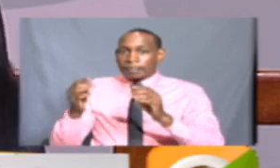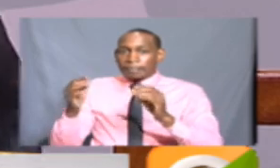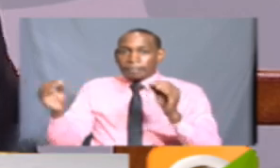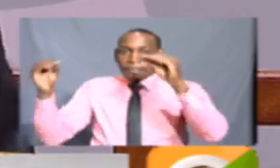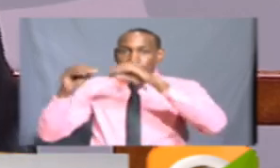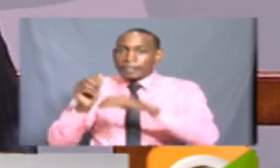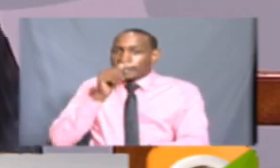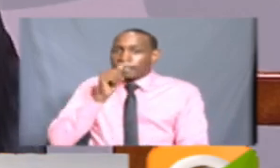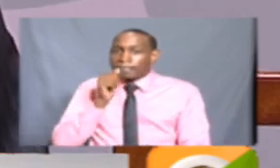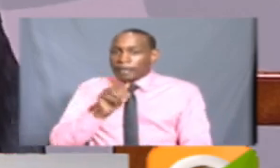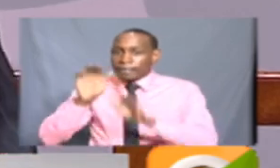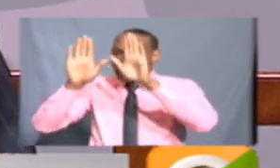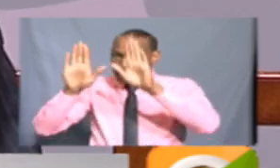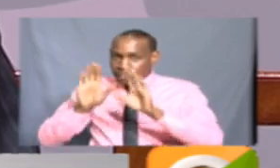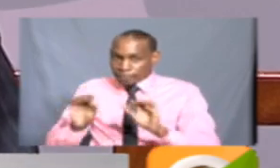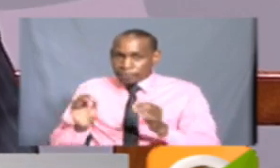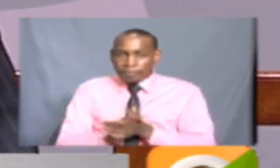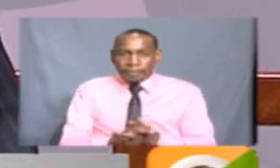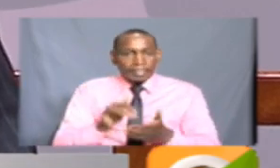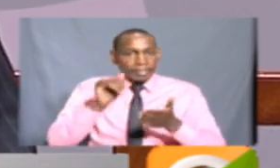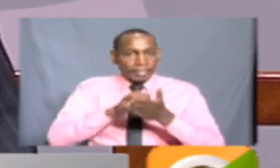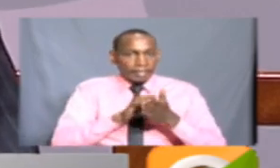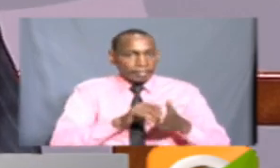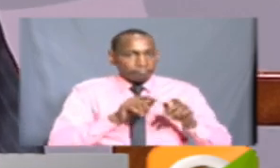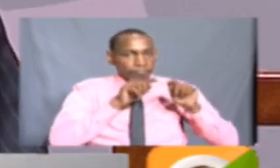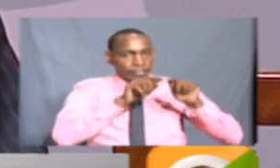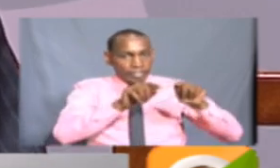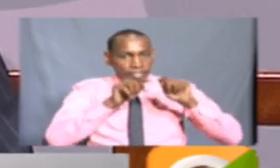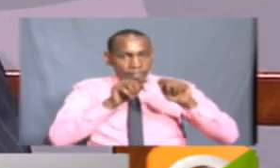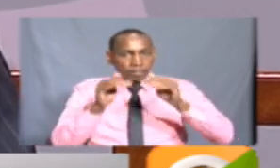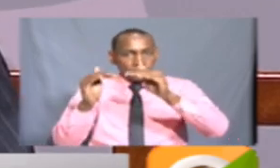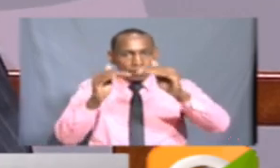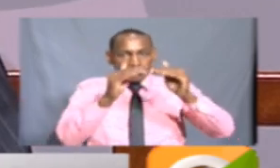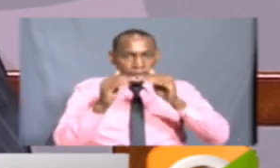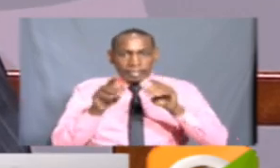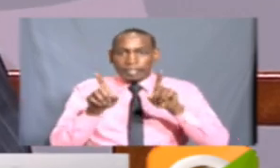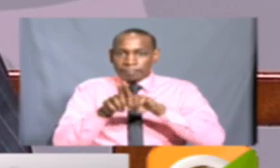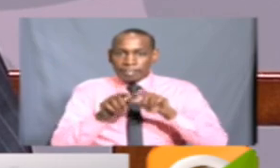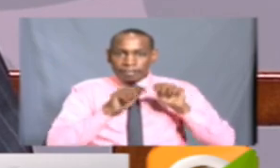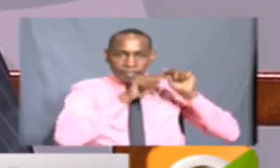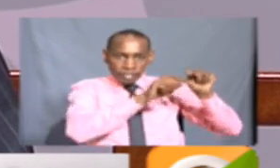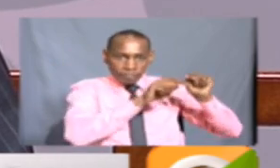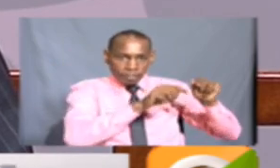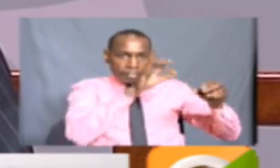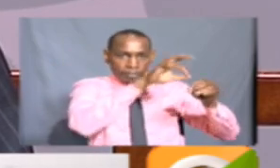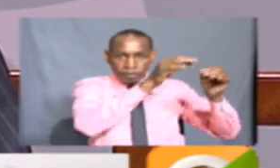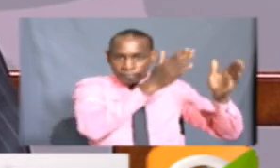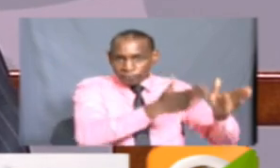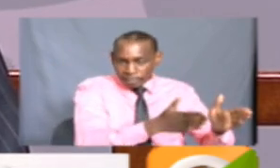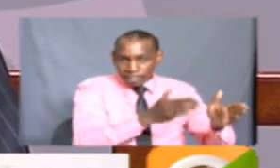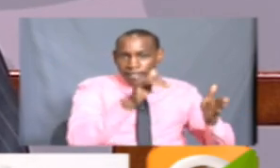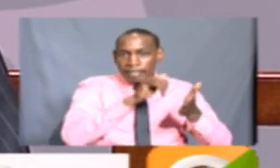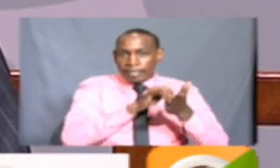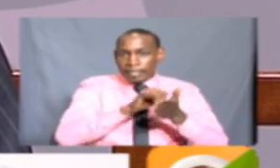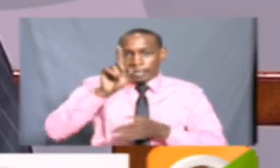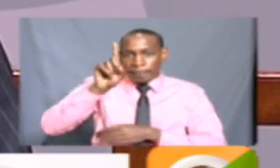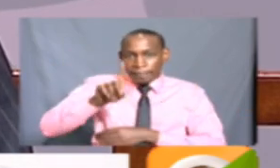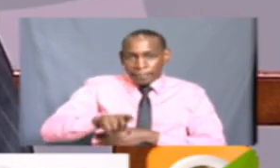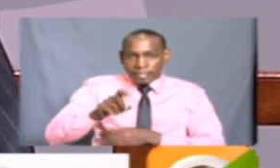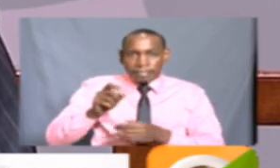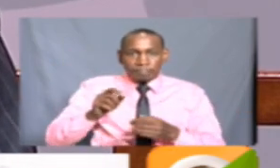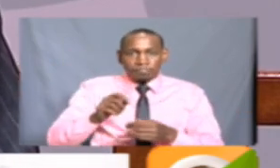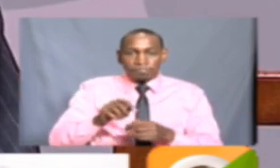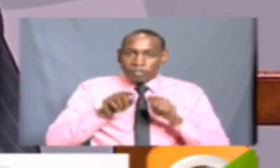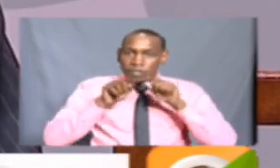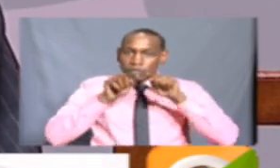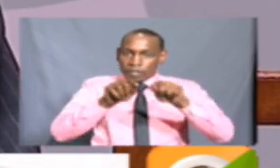that matter. It is an insult to democracy. It is an insult to the electorate, and is something that ought to be condemned